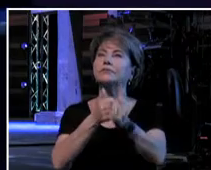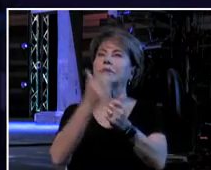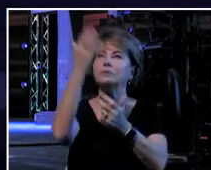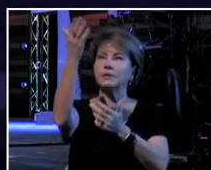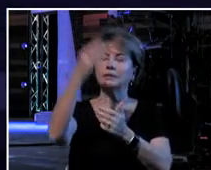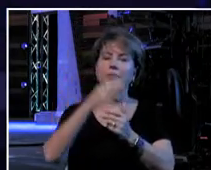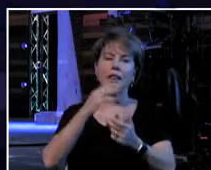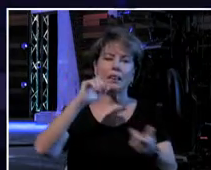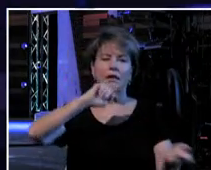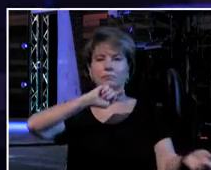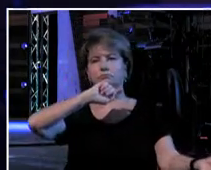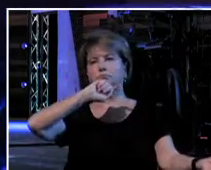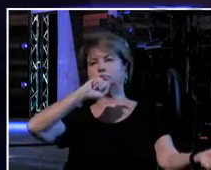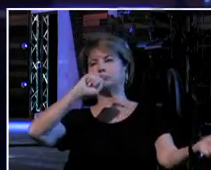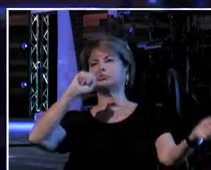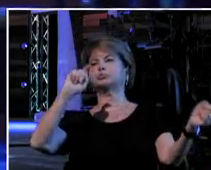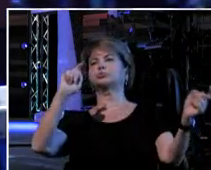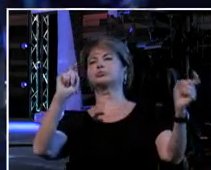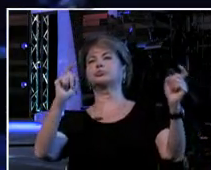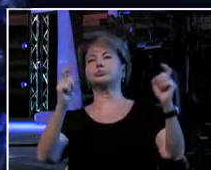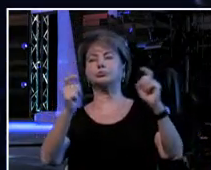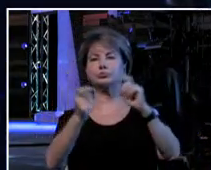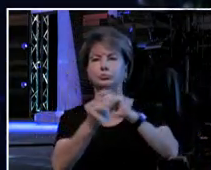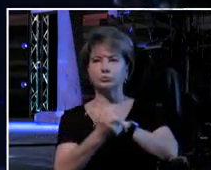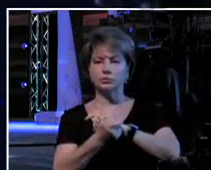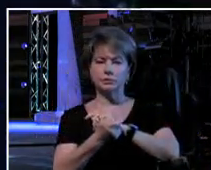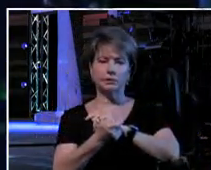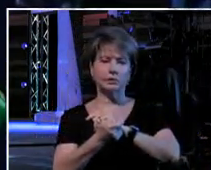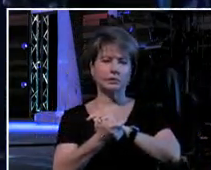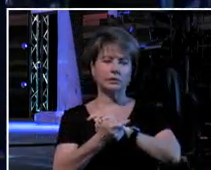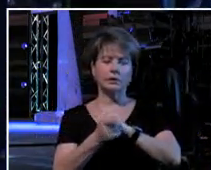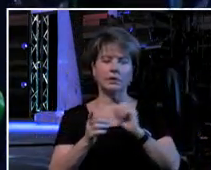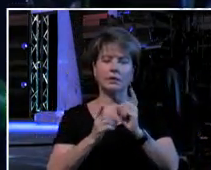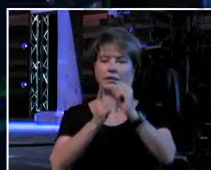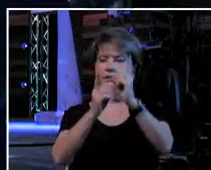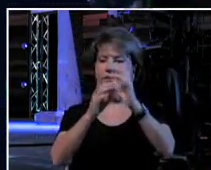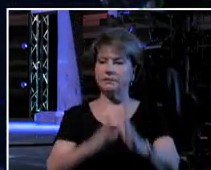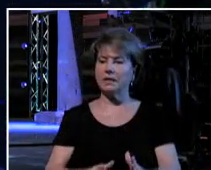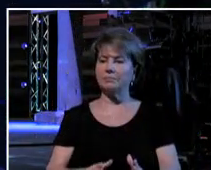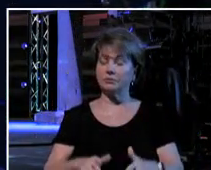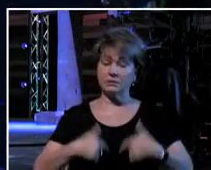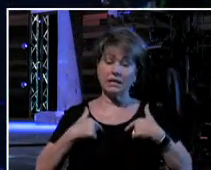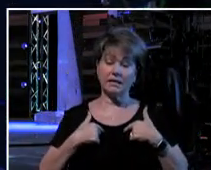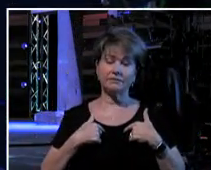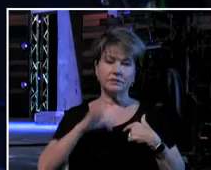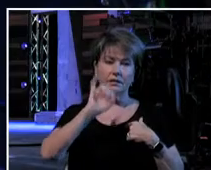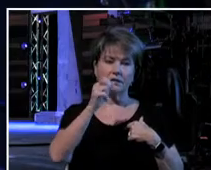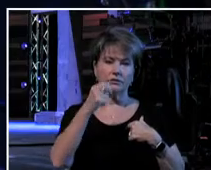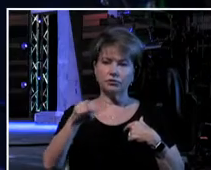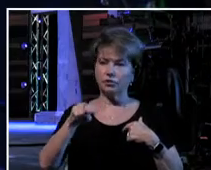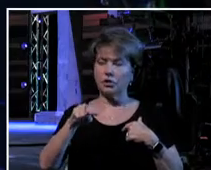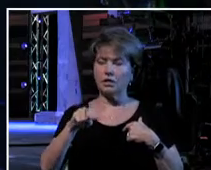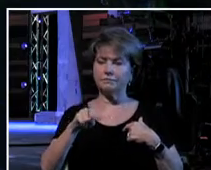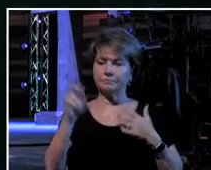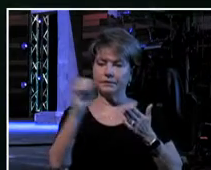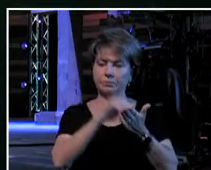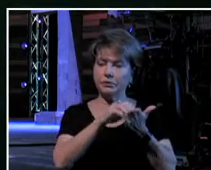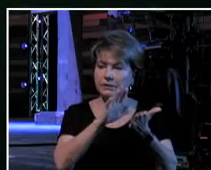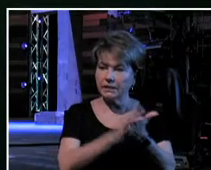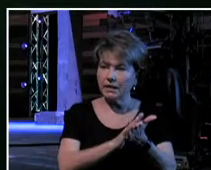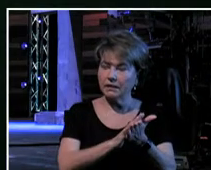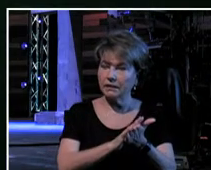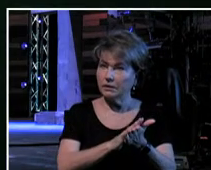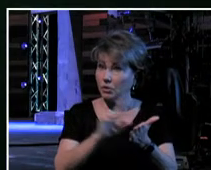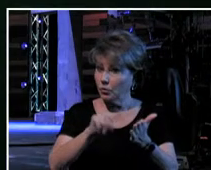be transformation. And you look in the disciples' lives, again, John is writing these things so that once we